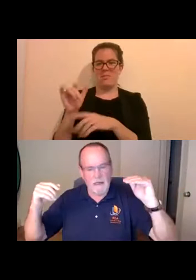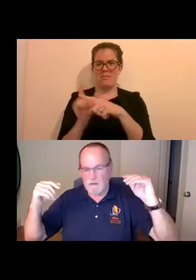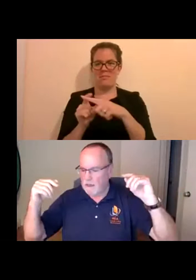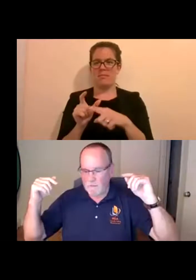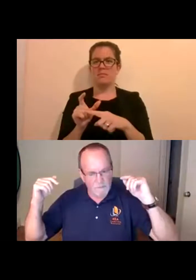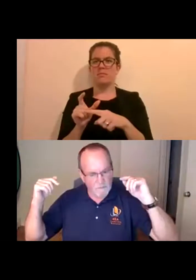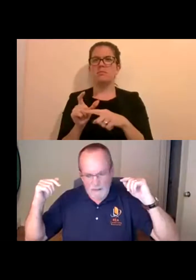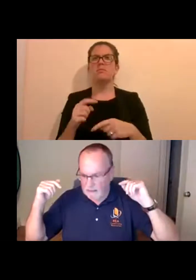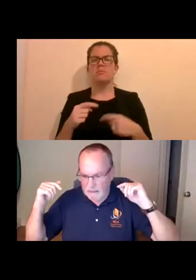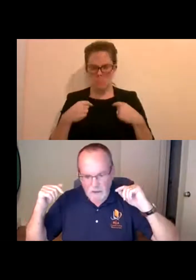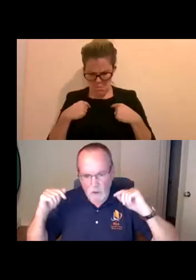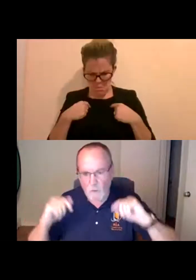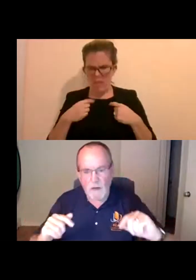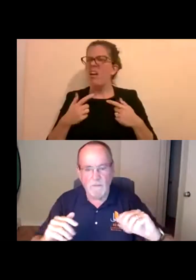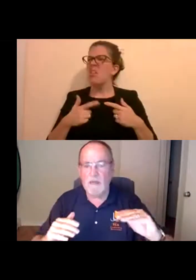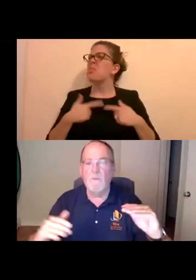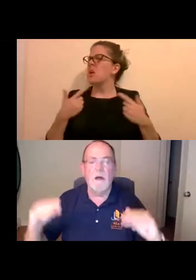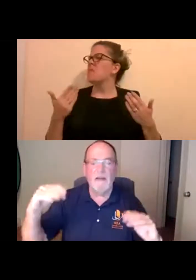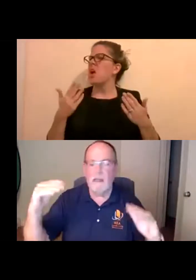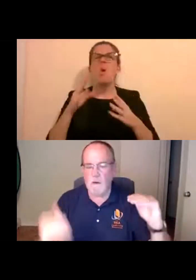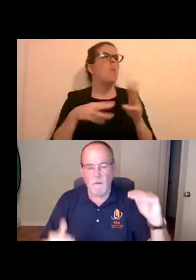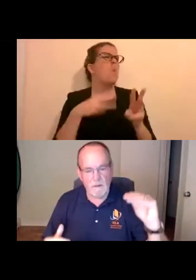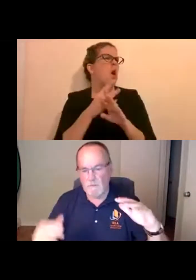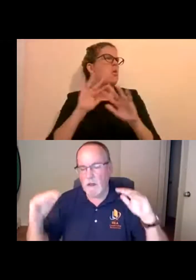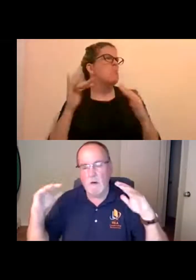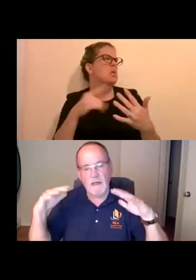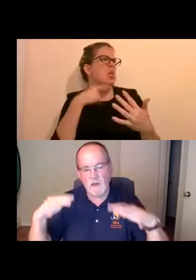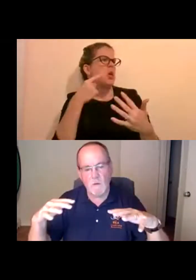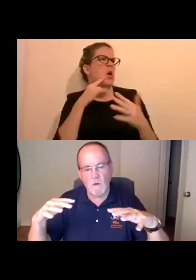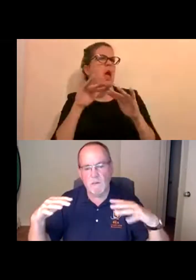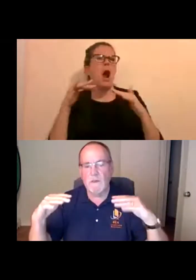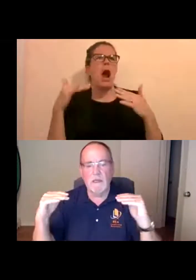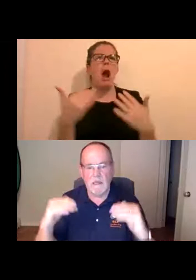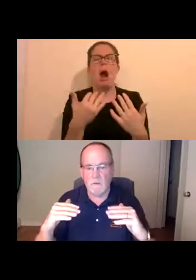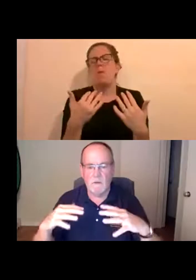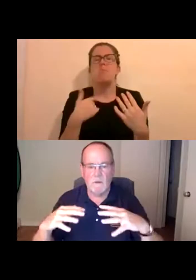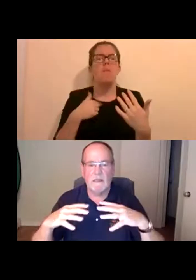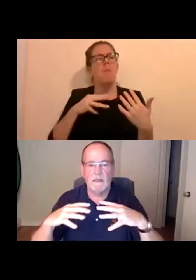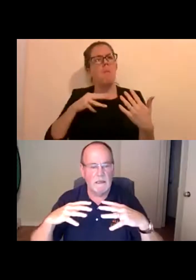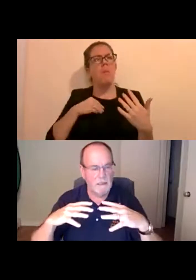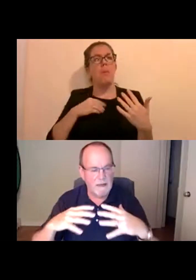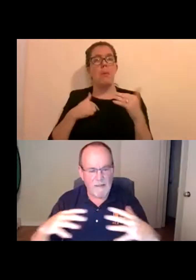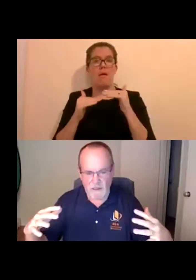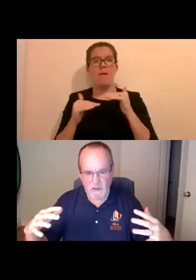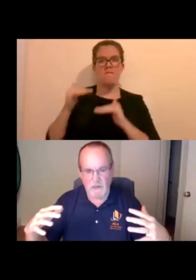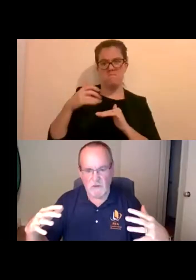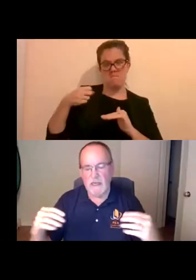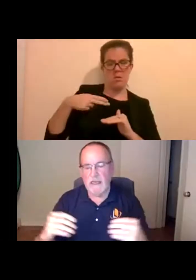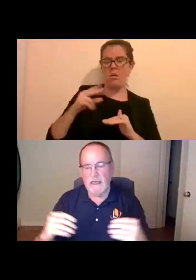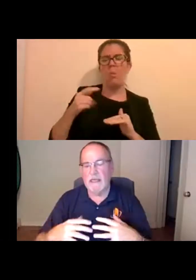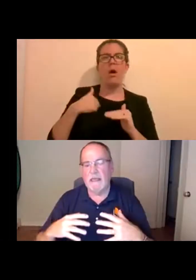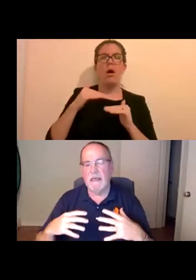and I don't want to be above. I don't want to be below. I just want to be equal and have